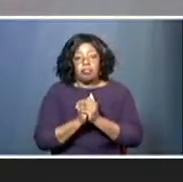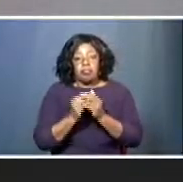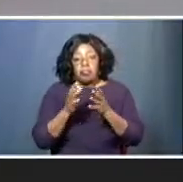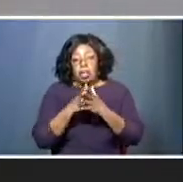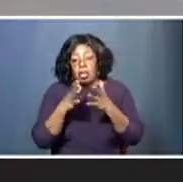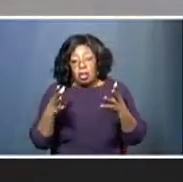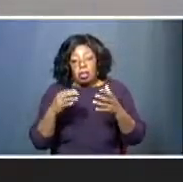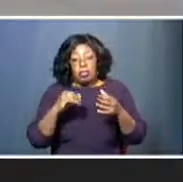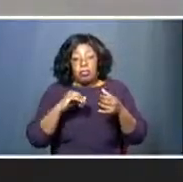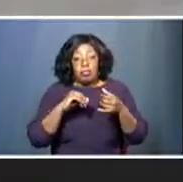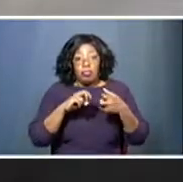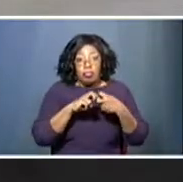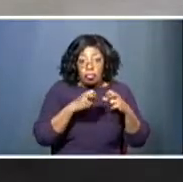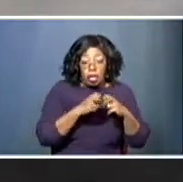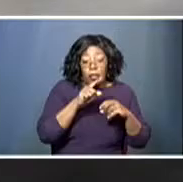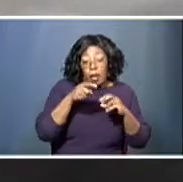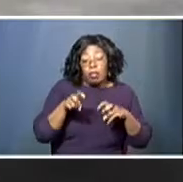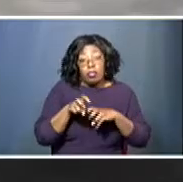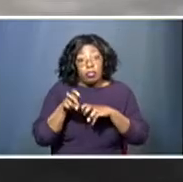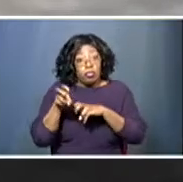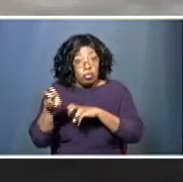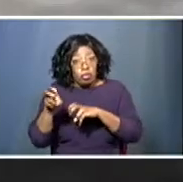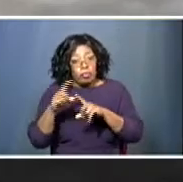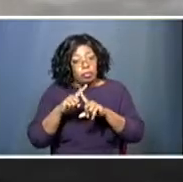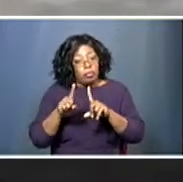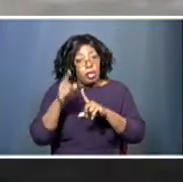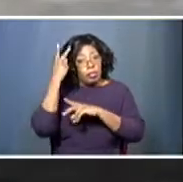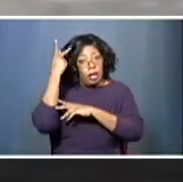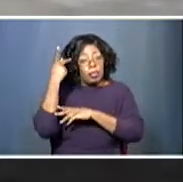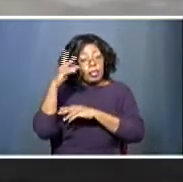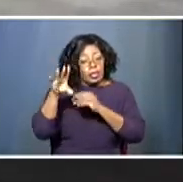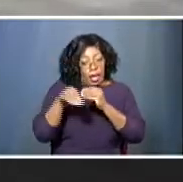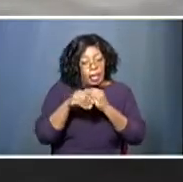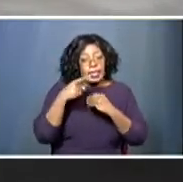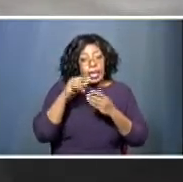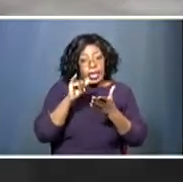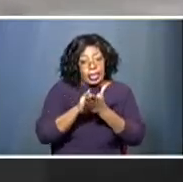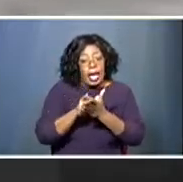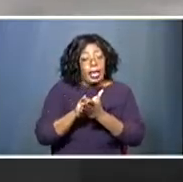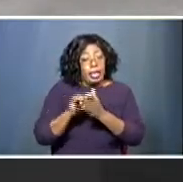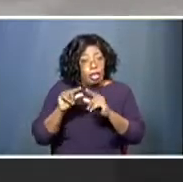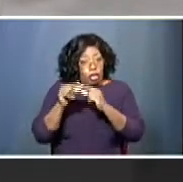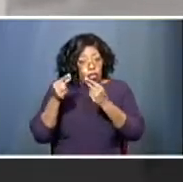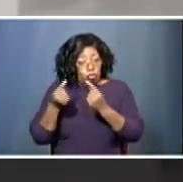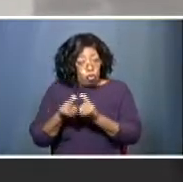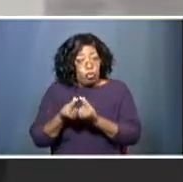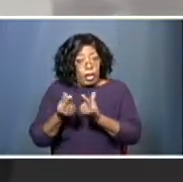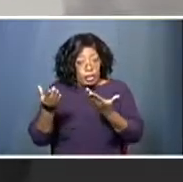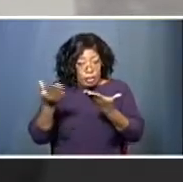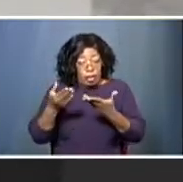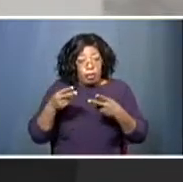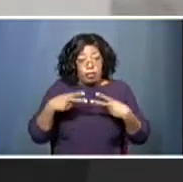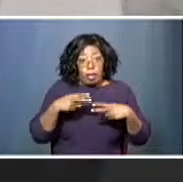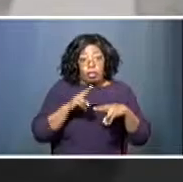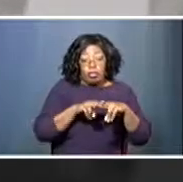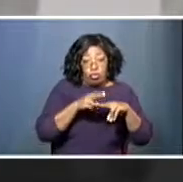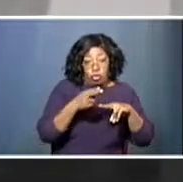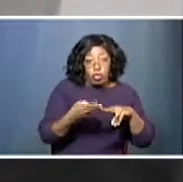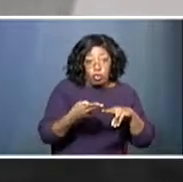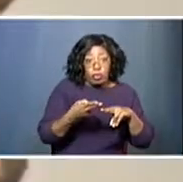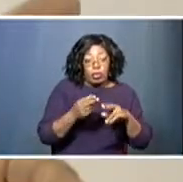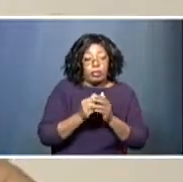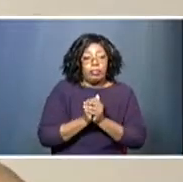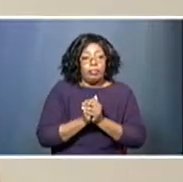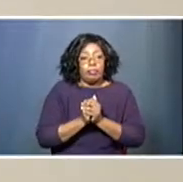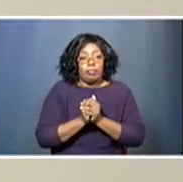trip, and today the Prime Minister added his, explaining that the delegation's size was actually reduced. Many